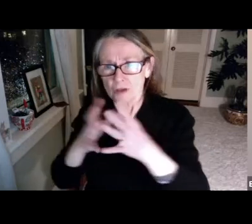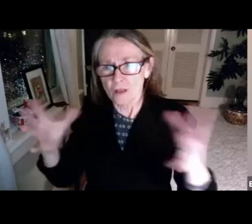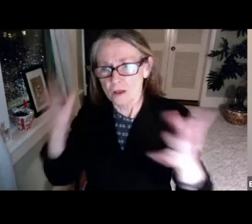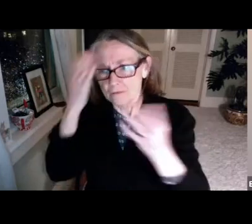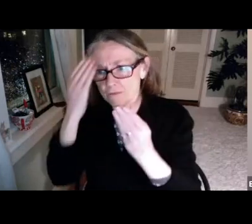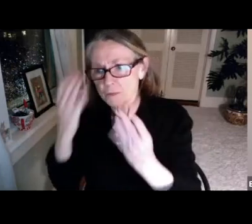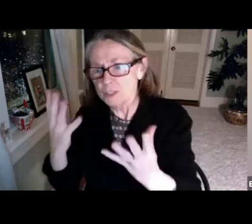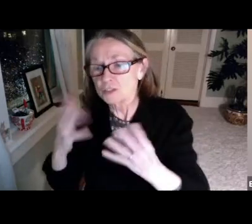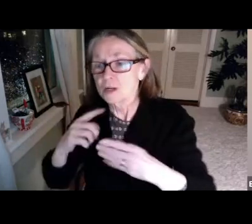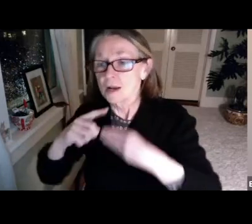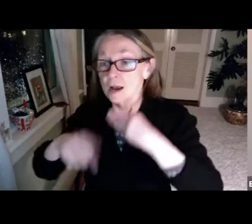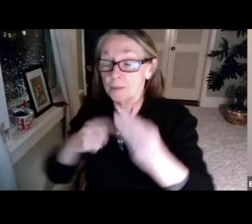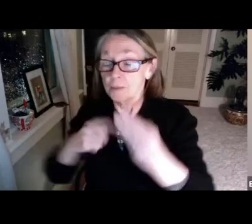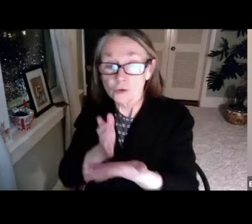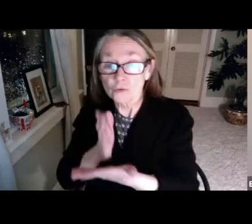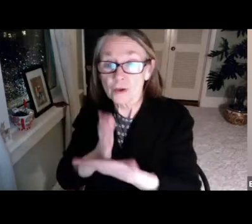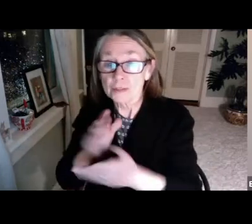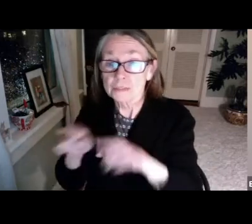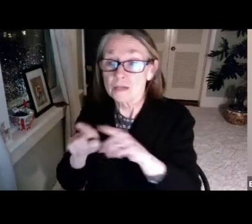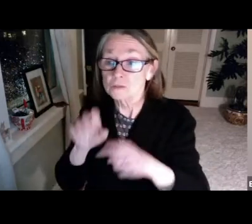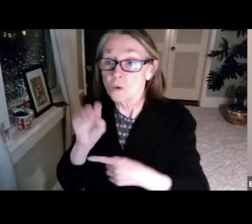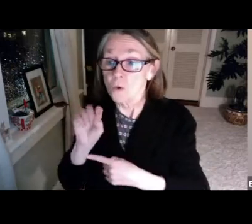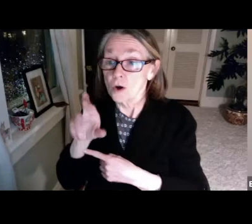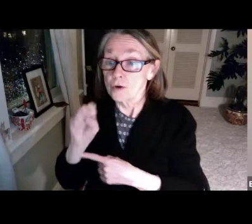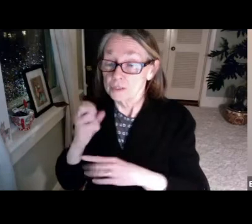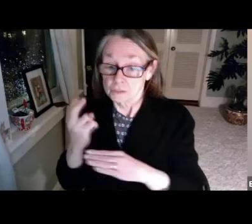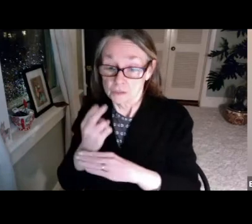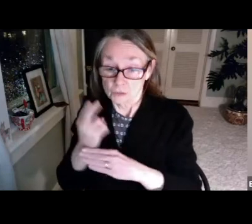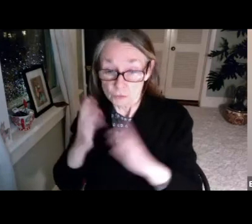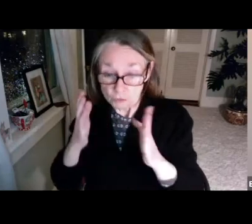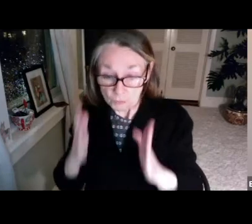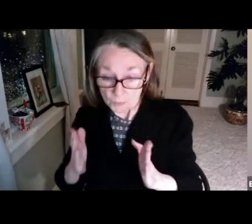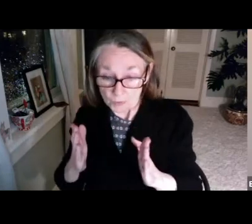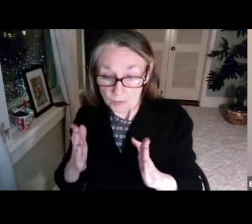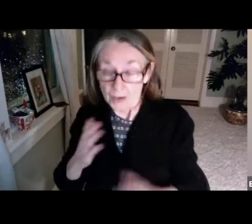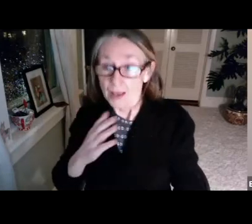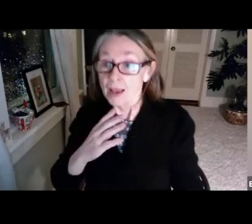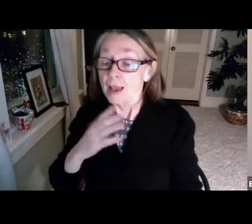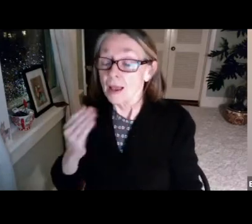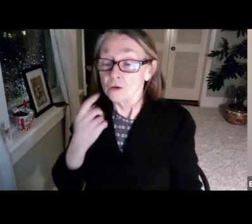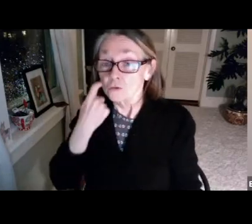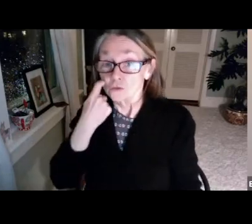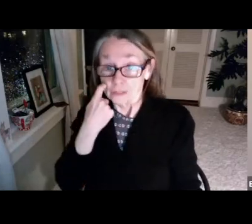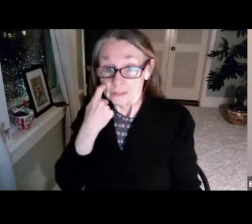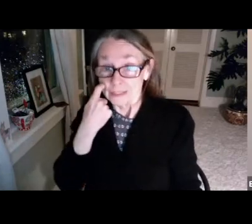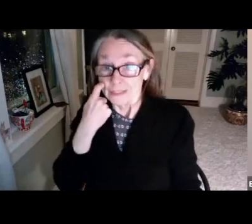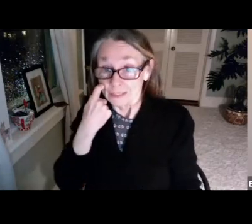information about your rights as an ORS consumer. And it's been recently